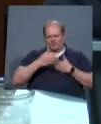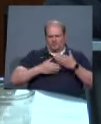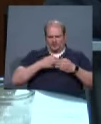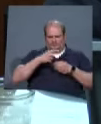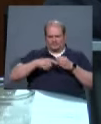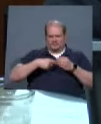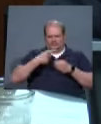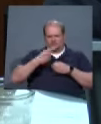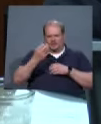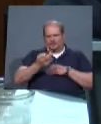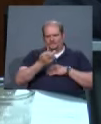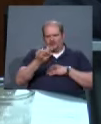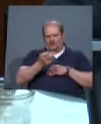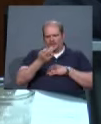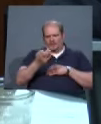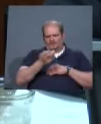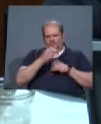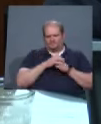on Friday.